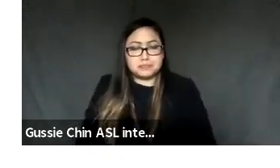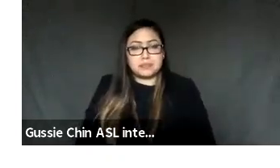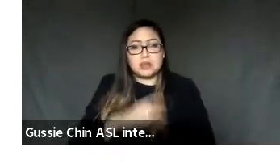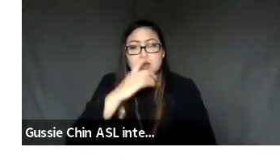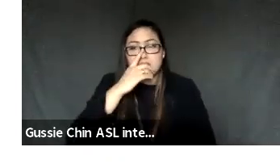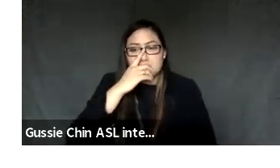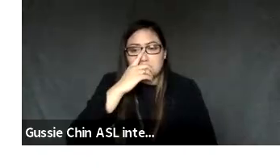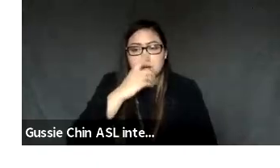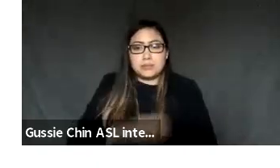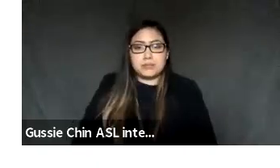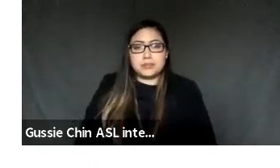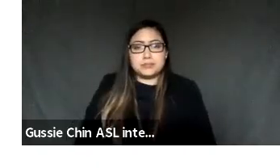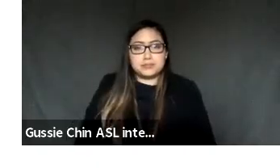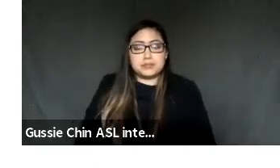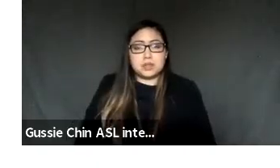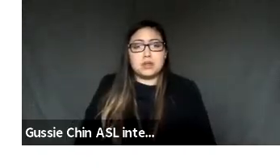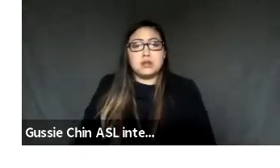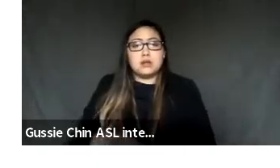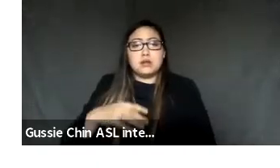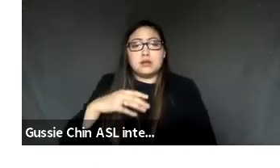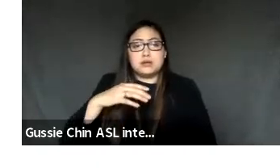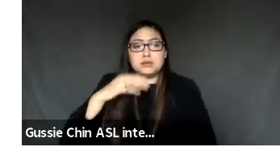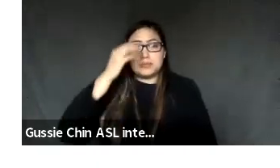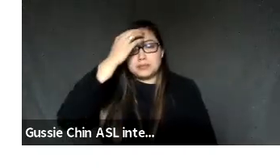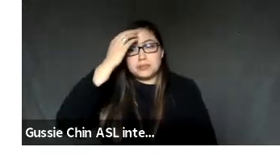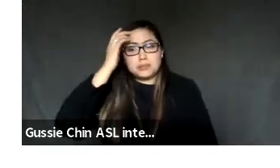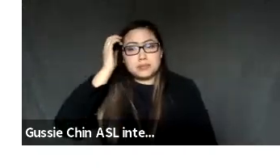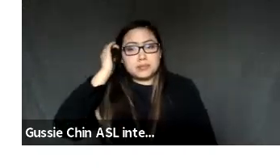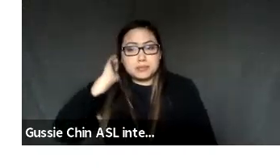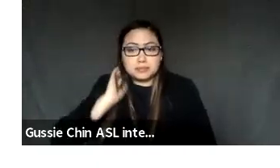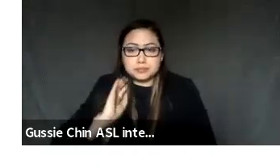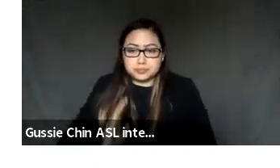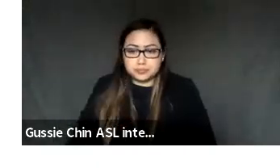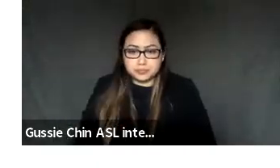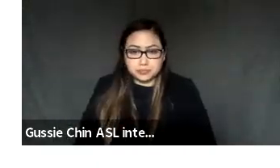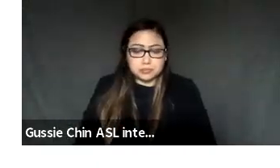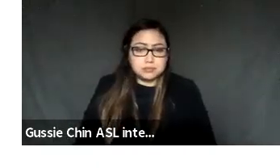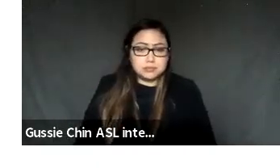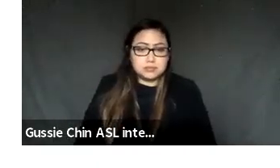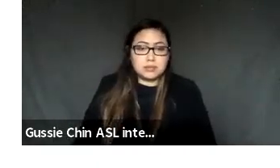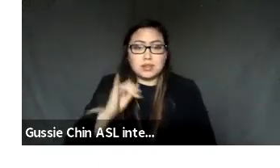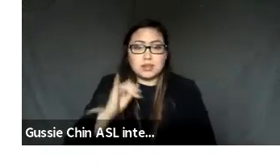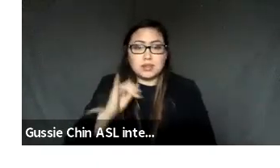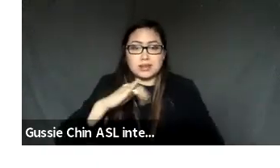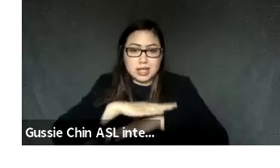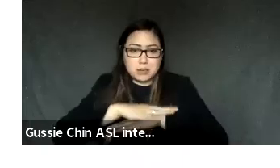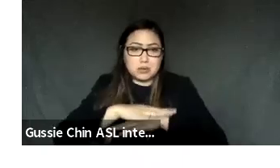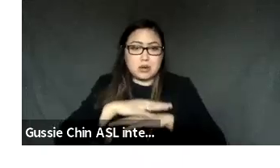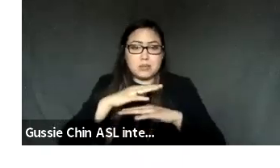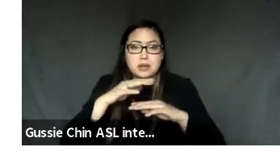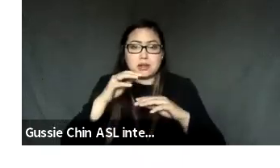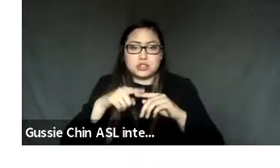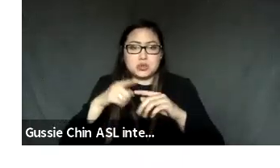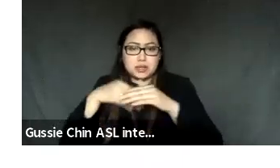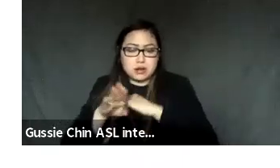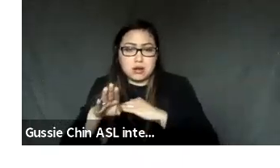though, the platform size in which you would transfer and handholds and things like that, and the height of the table in which you would have to get on